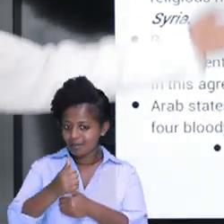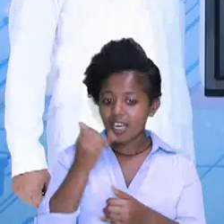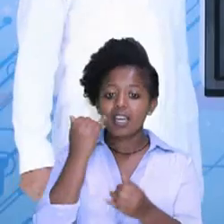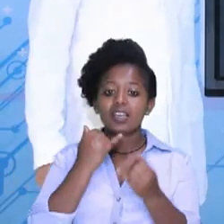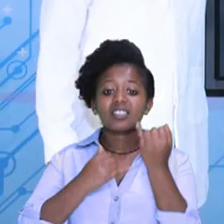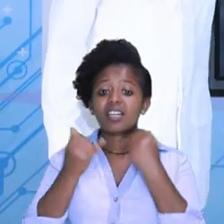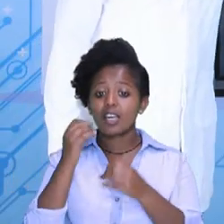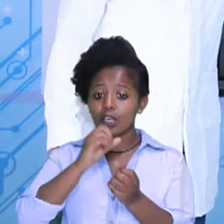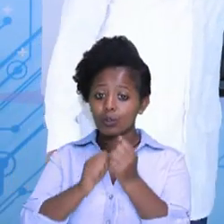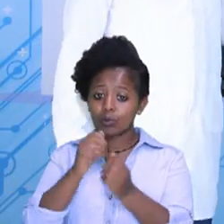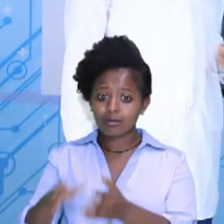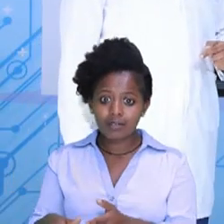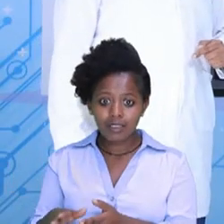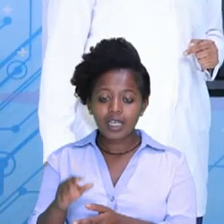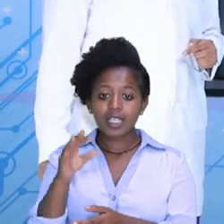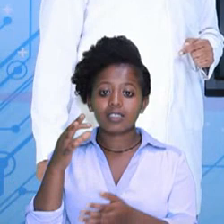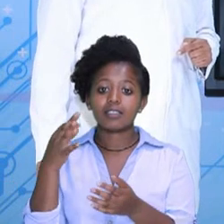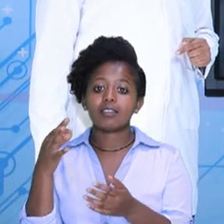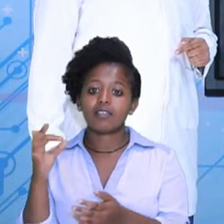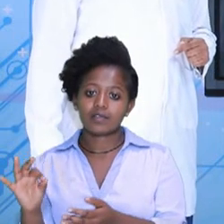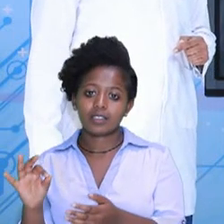lost 11 athletes.